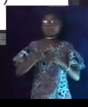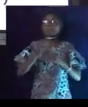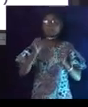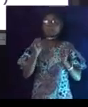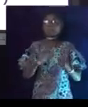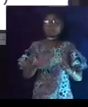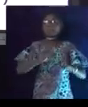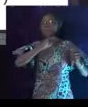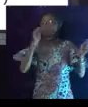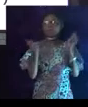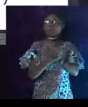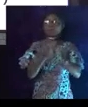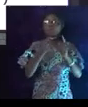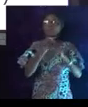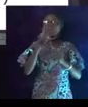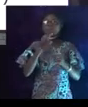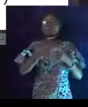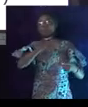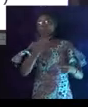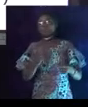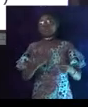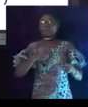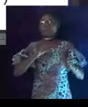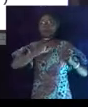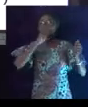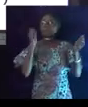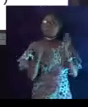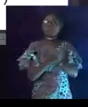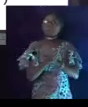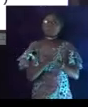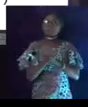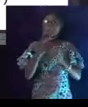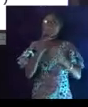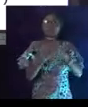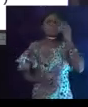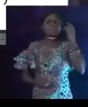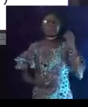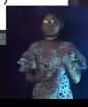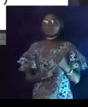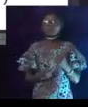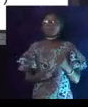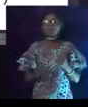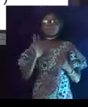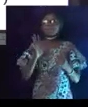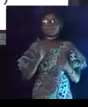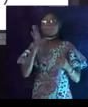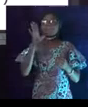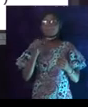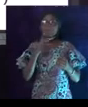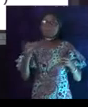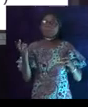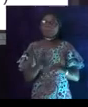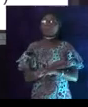learned that temperature is measured using a thermometer and that there are different types. we have seen that the unit of